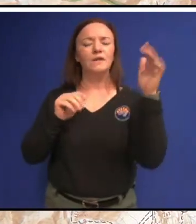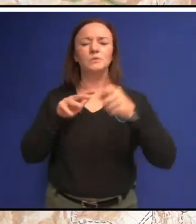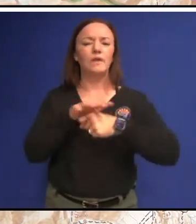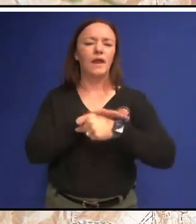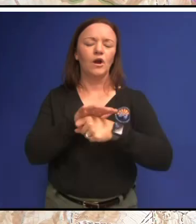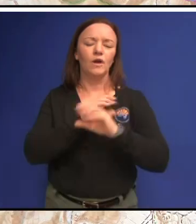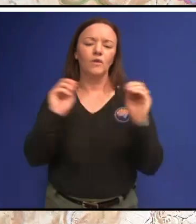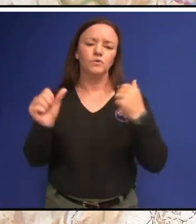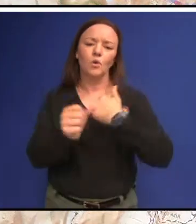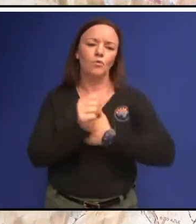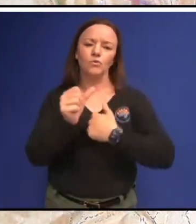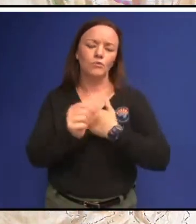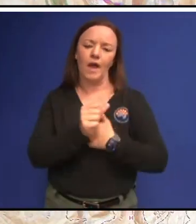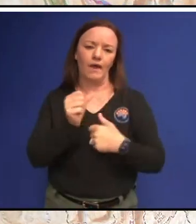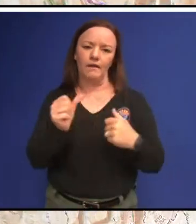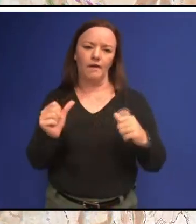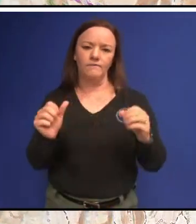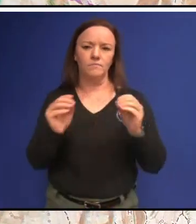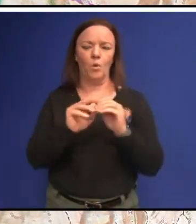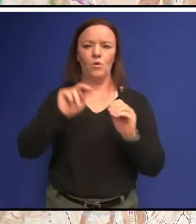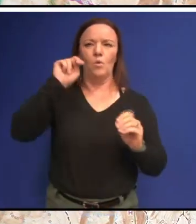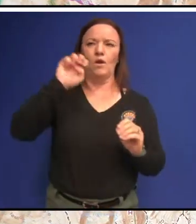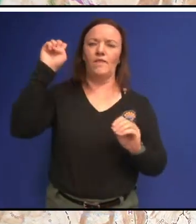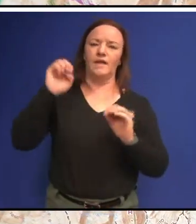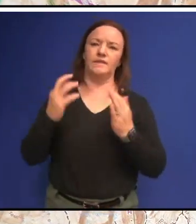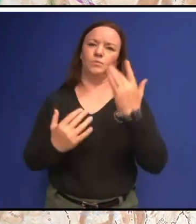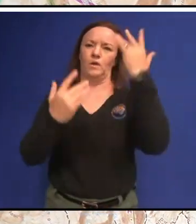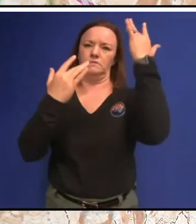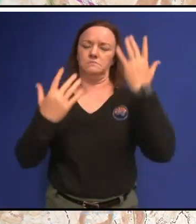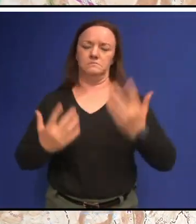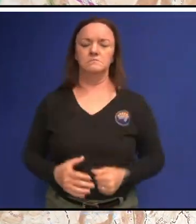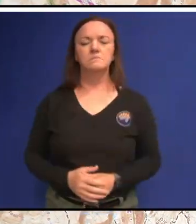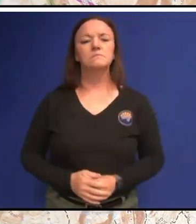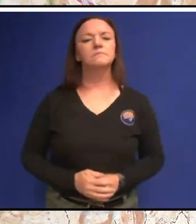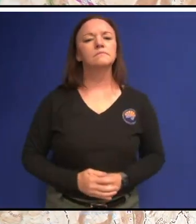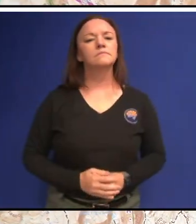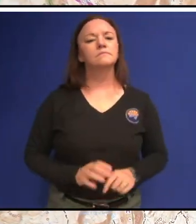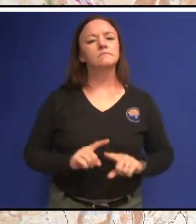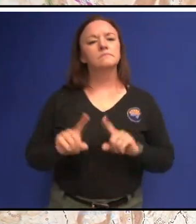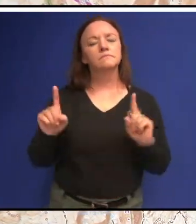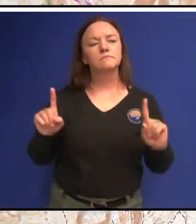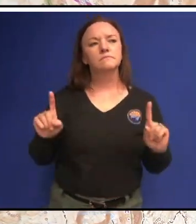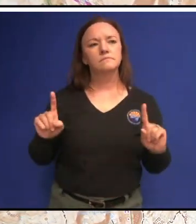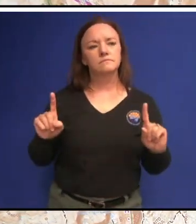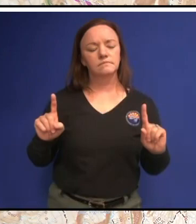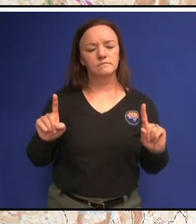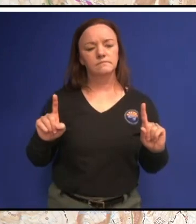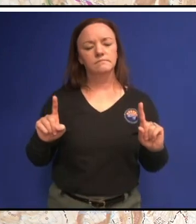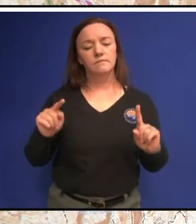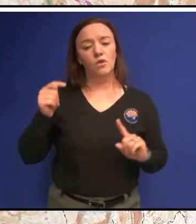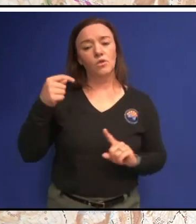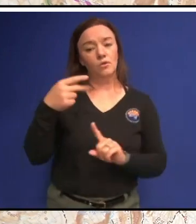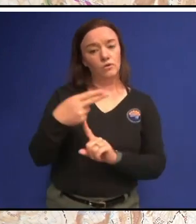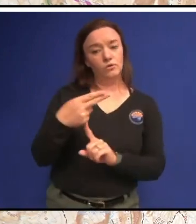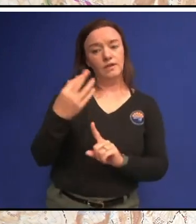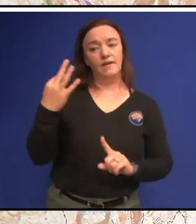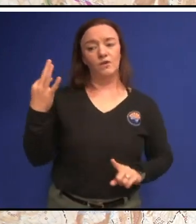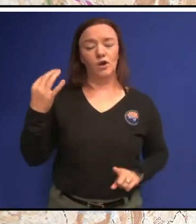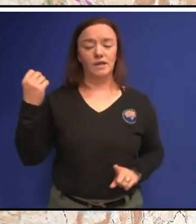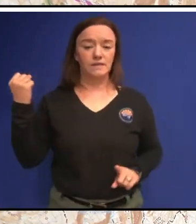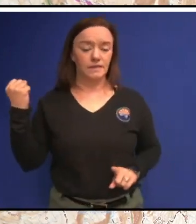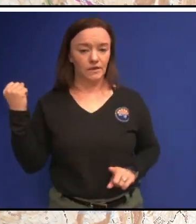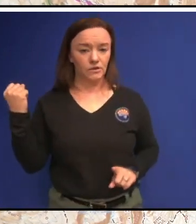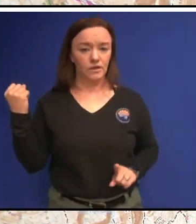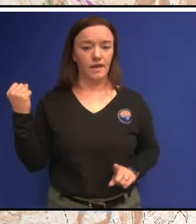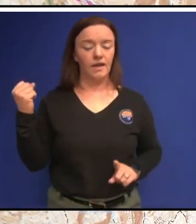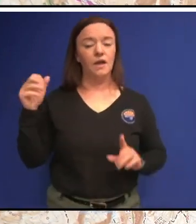threat of it moving further to the northeast. However, on Thursday, Friday, Saturday, the